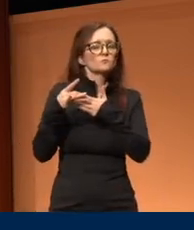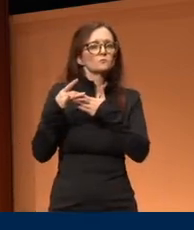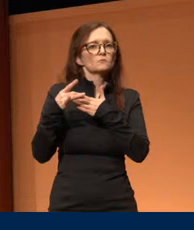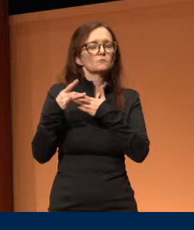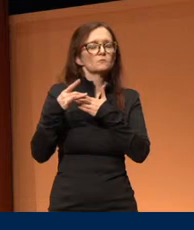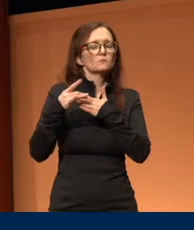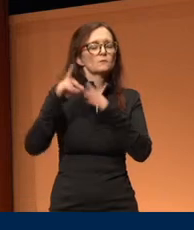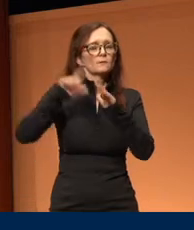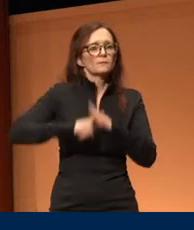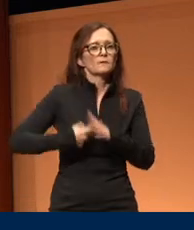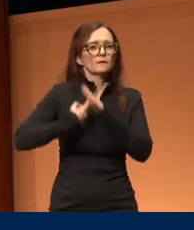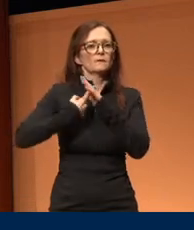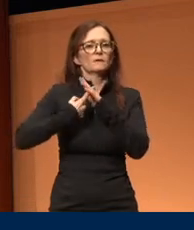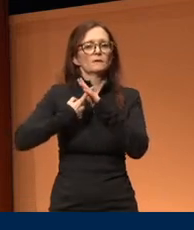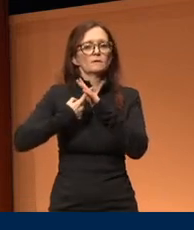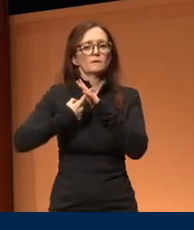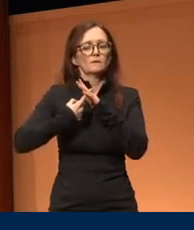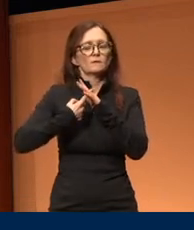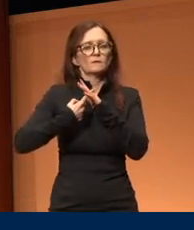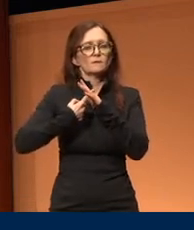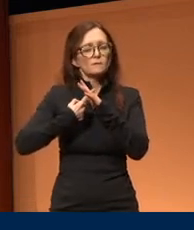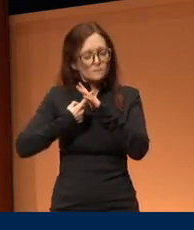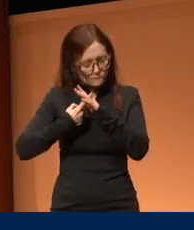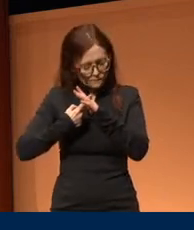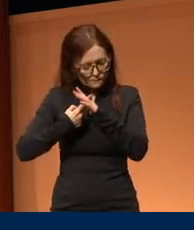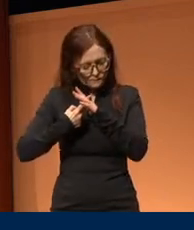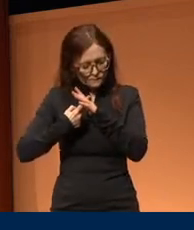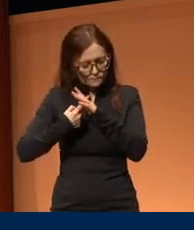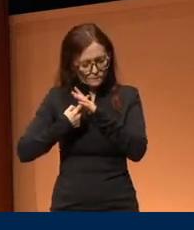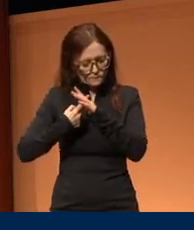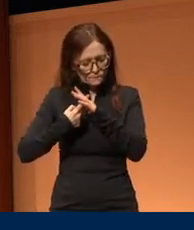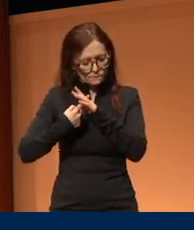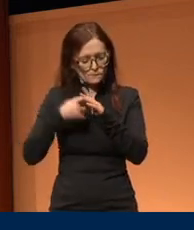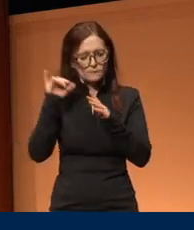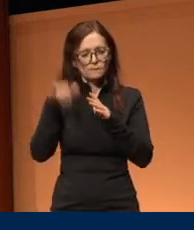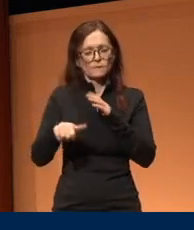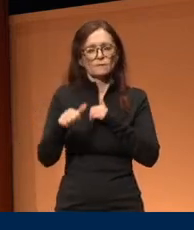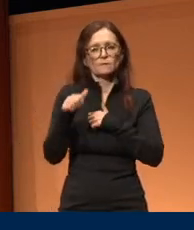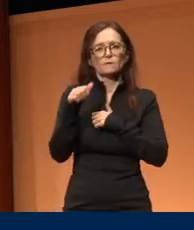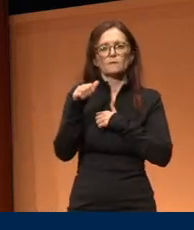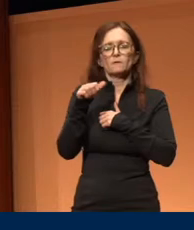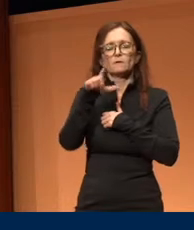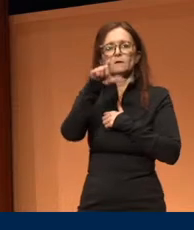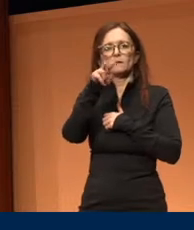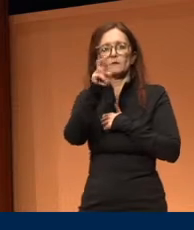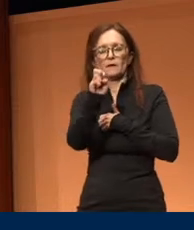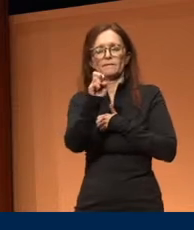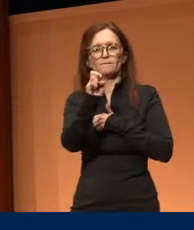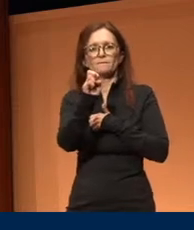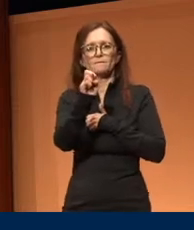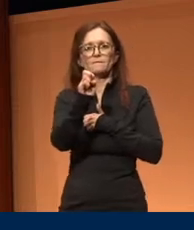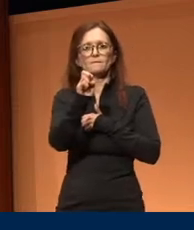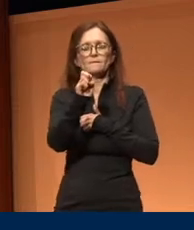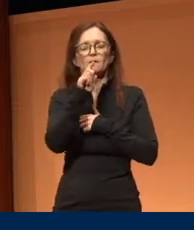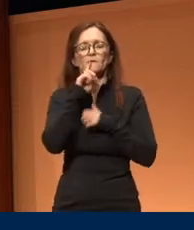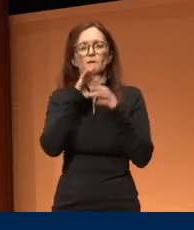I wonder if this worry of coercion just slips back in through the back door when we're talking about love. So you've allowed for